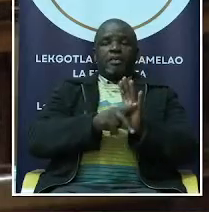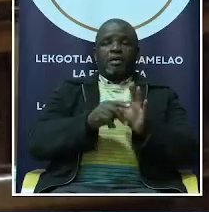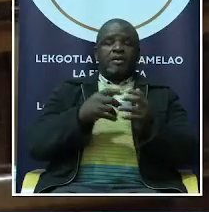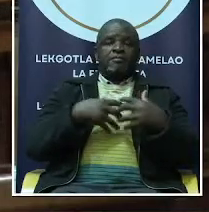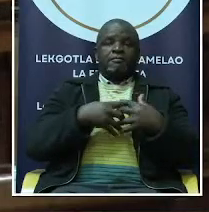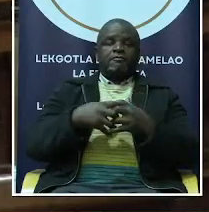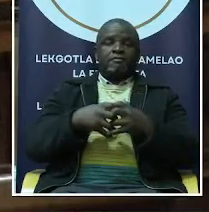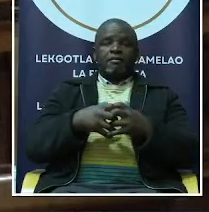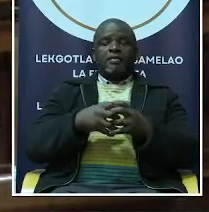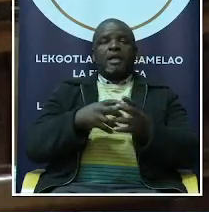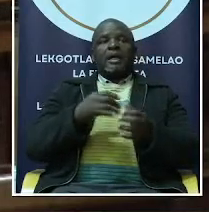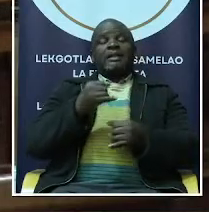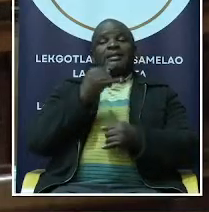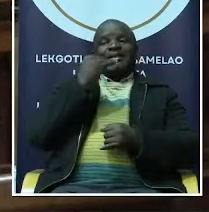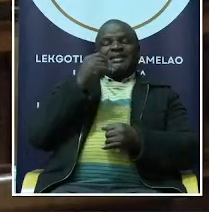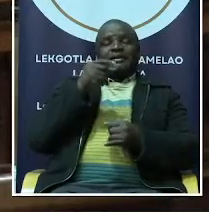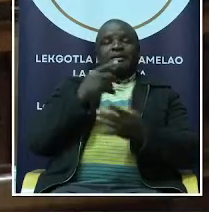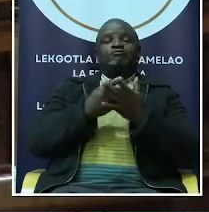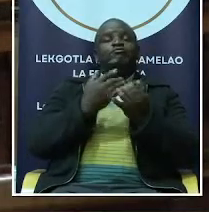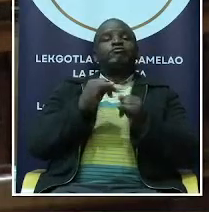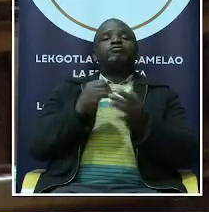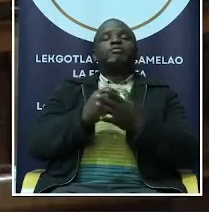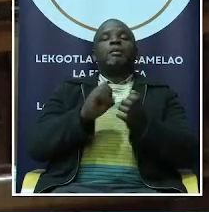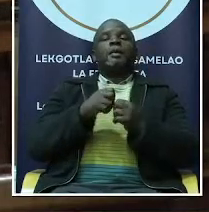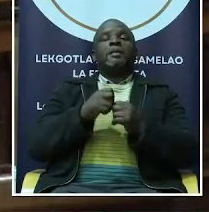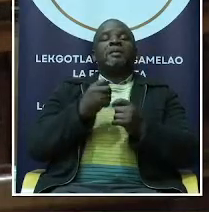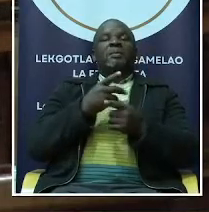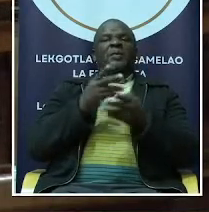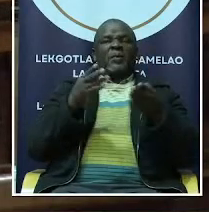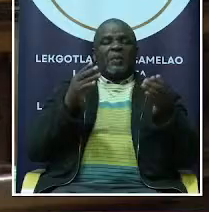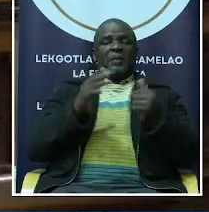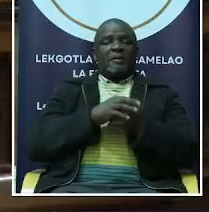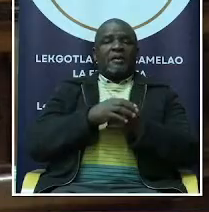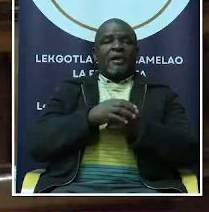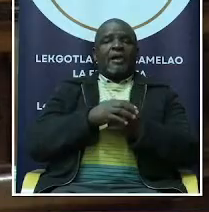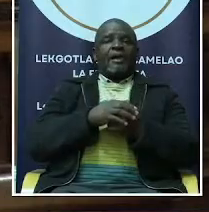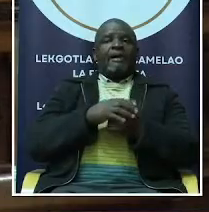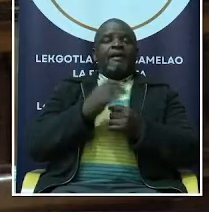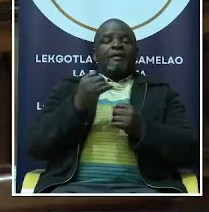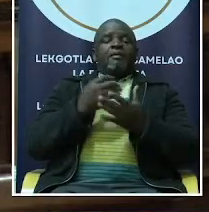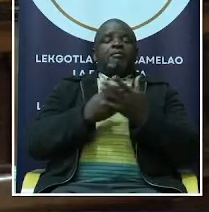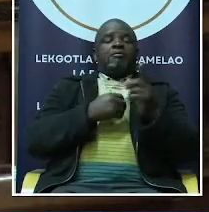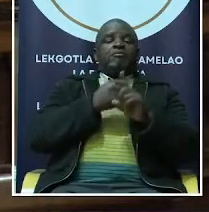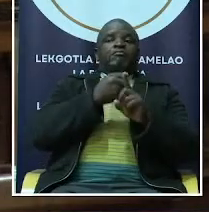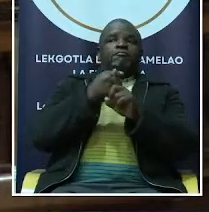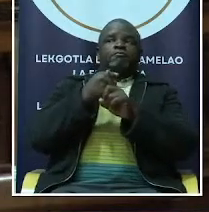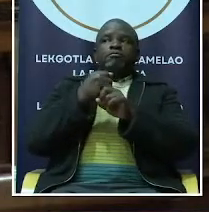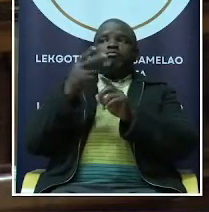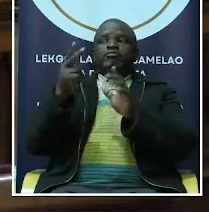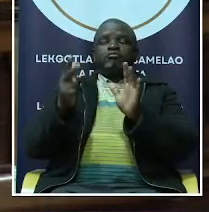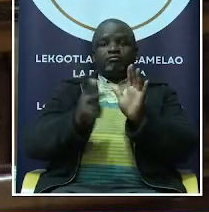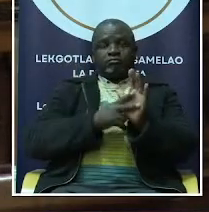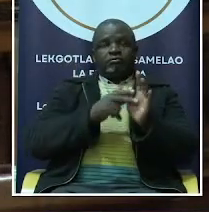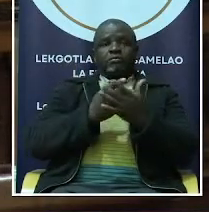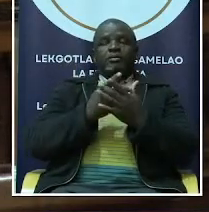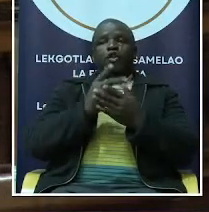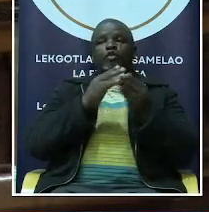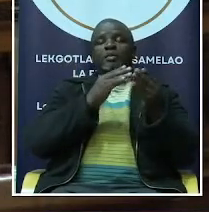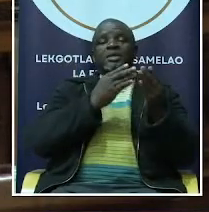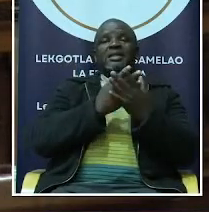Substance abuse remains a critical concern in our townships. We advocate for adopting of the